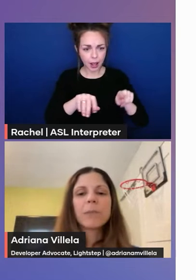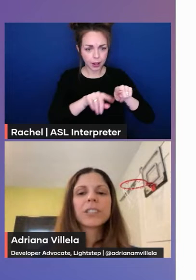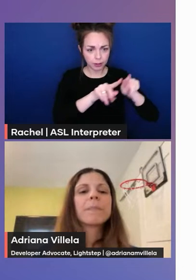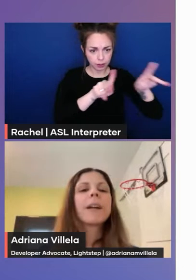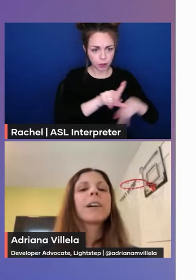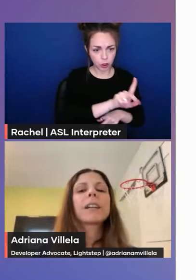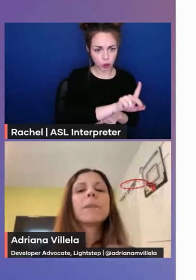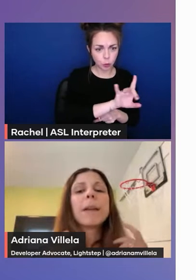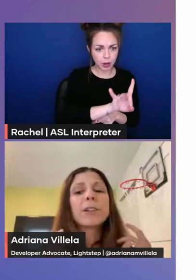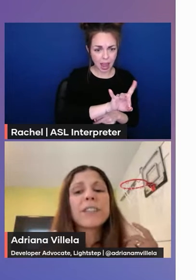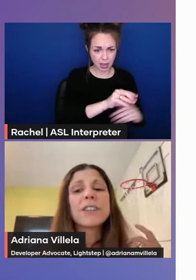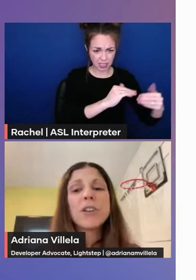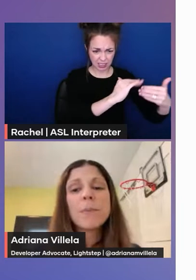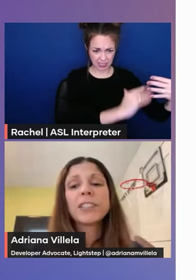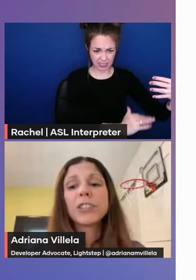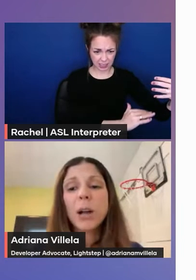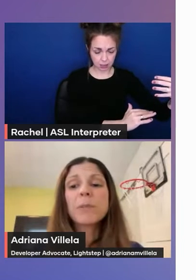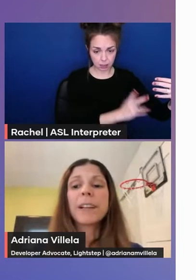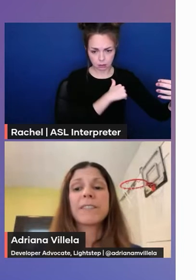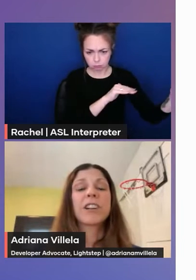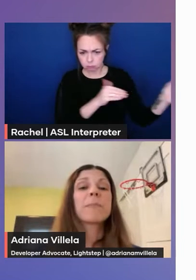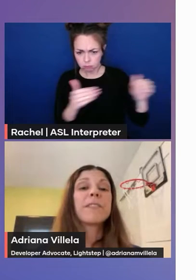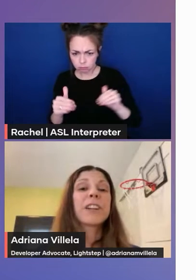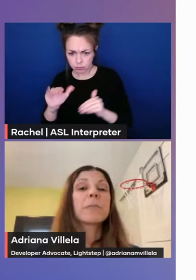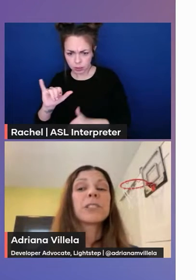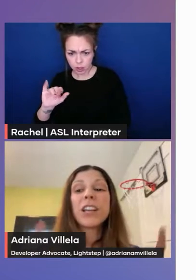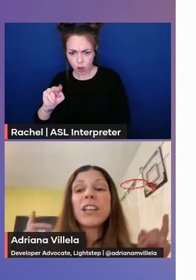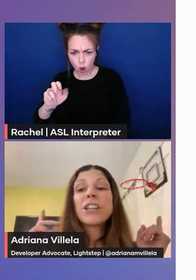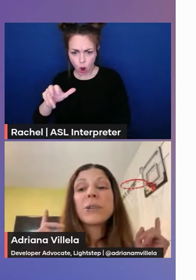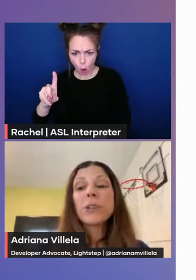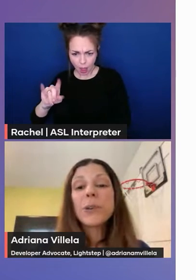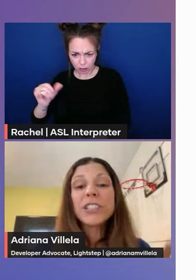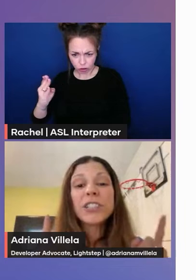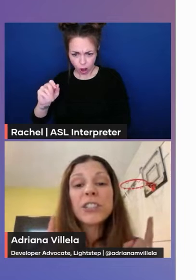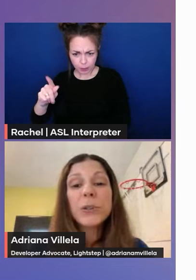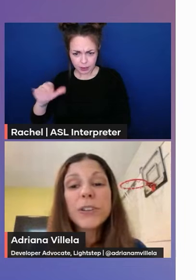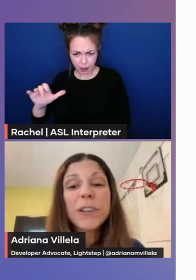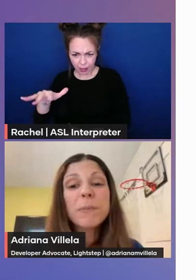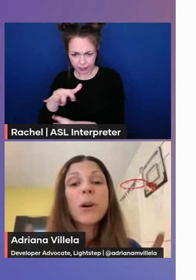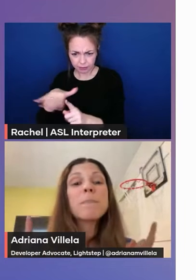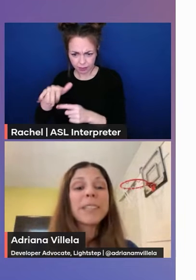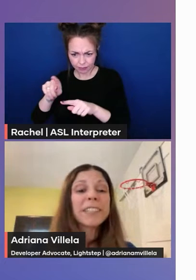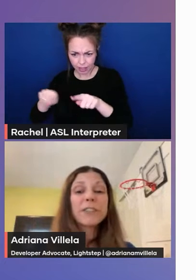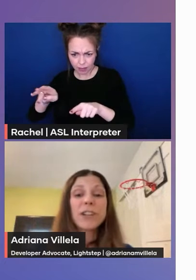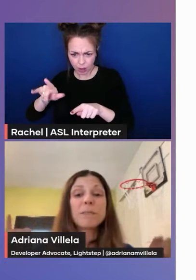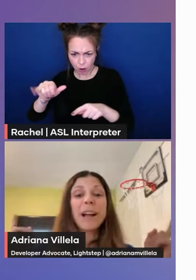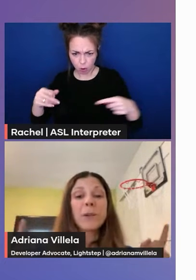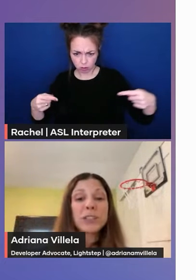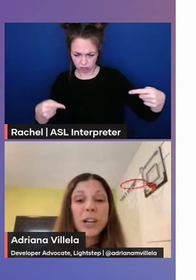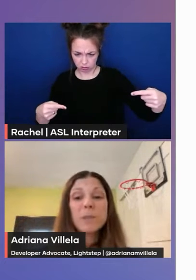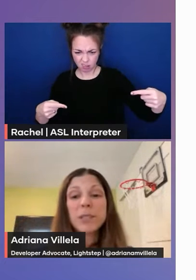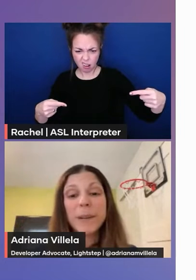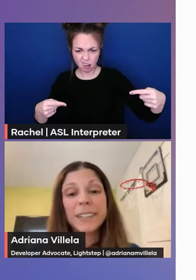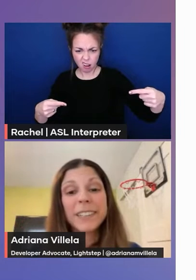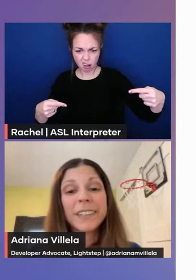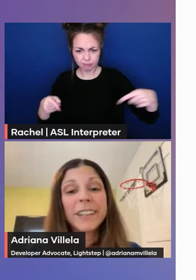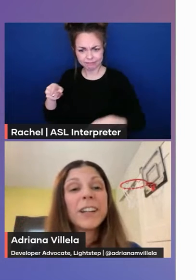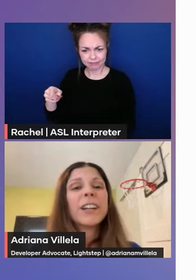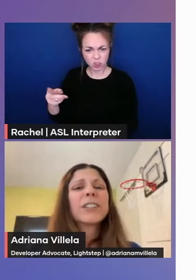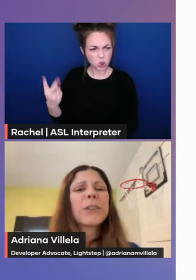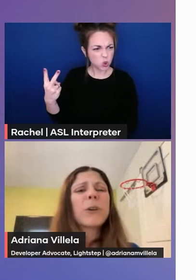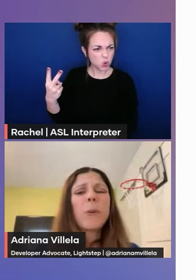environment variables compared to the Nomad job spec environment variables, you'll notice two of them are missing from our job